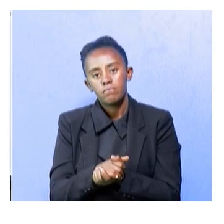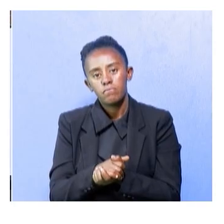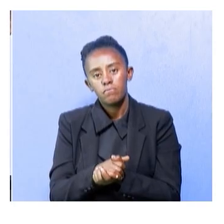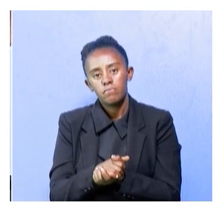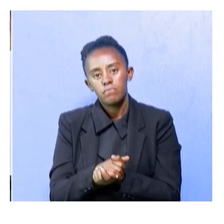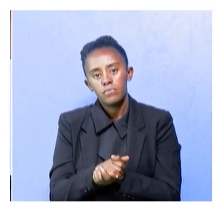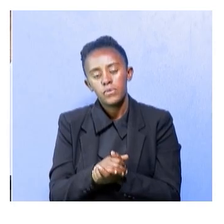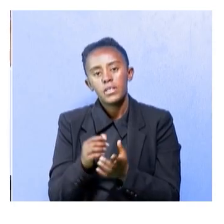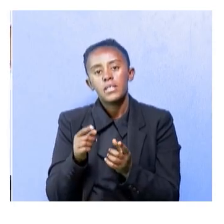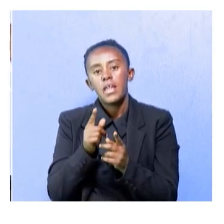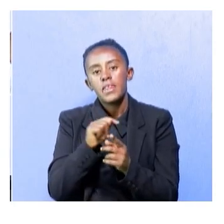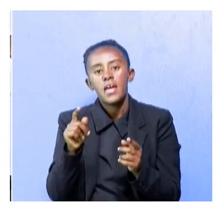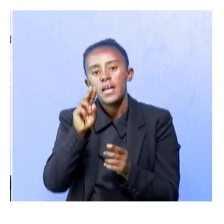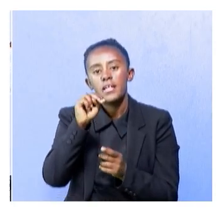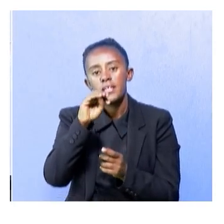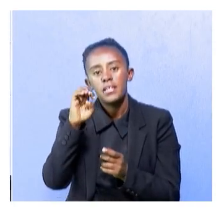the needy